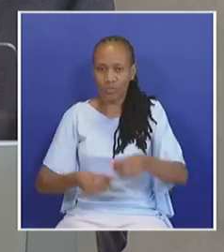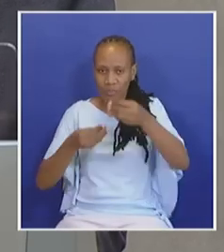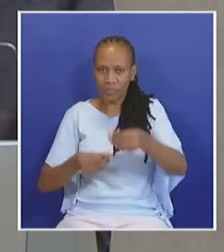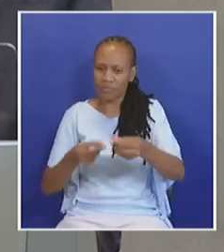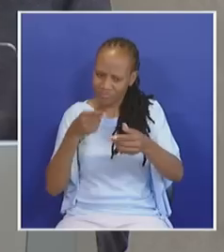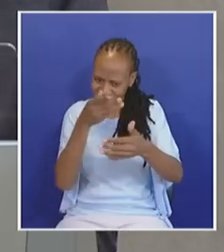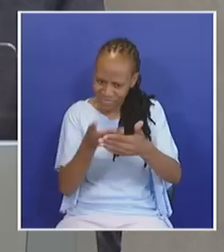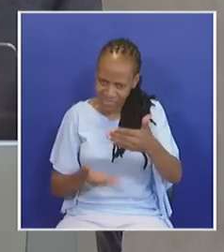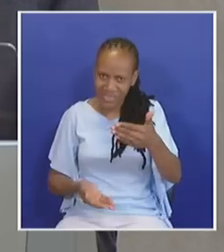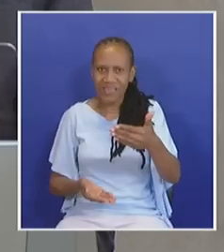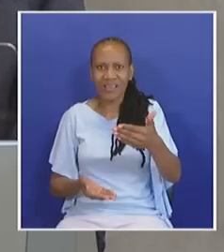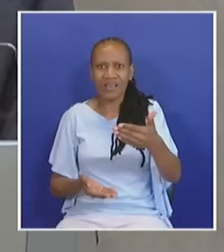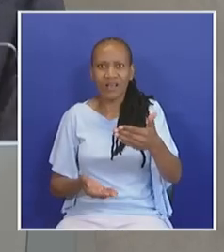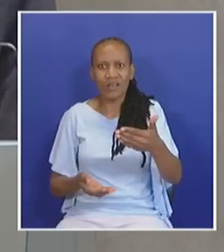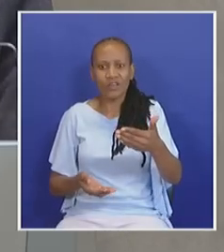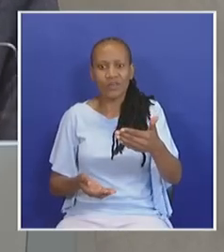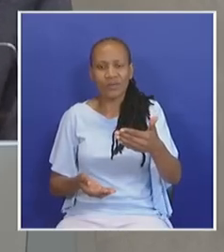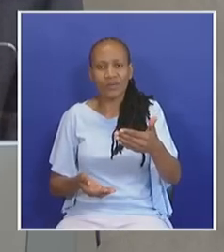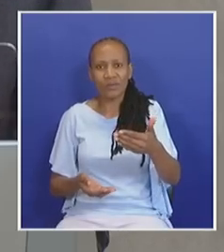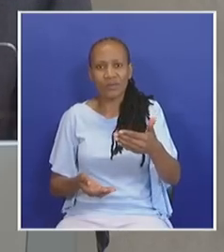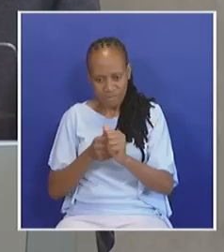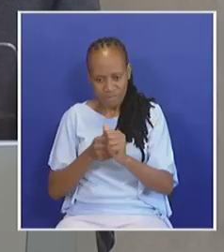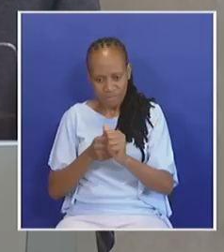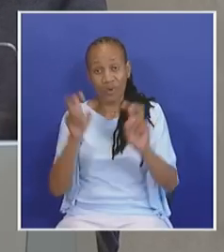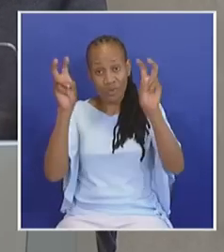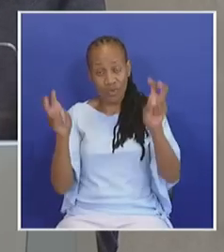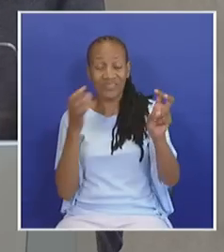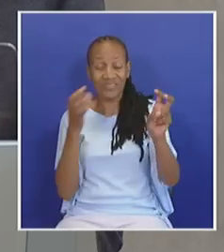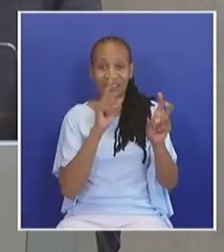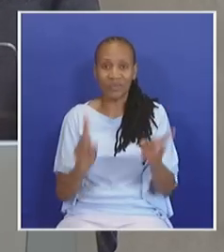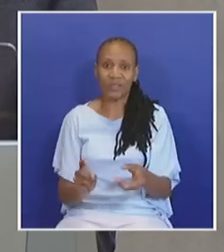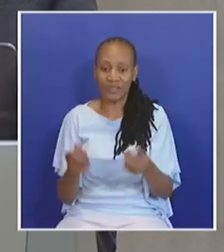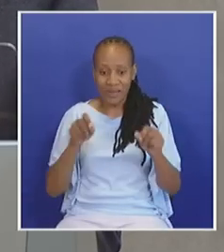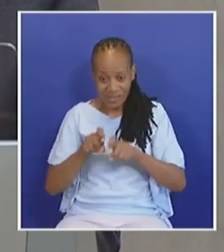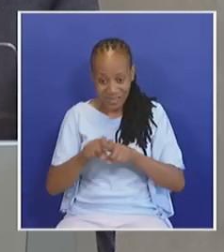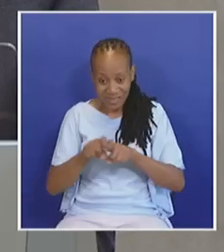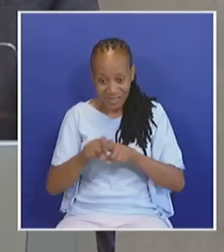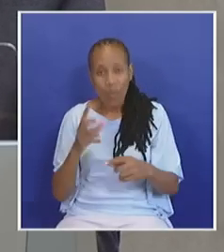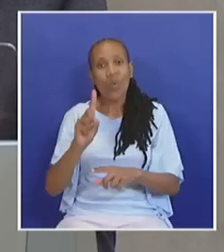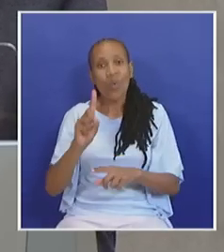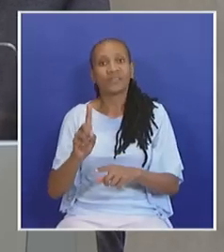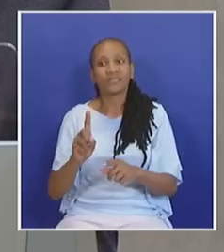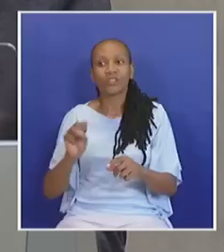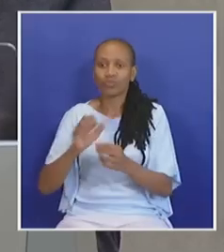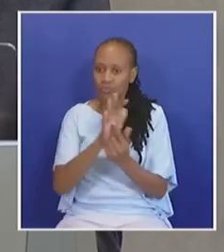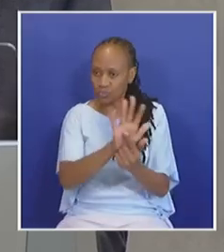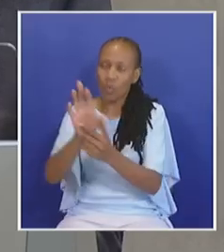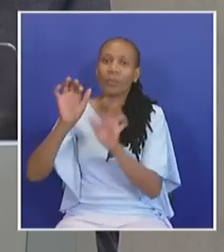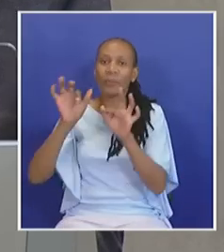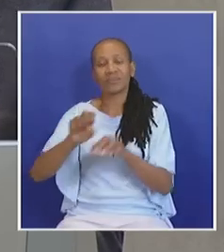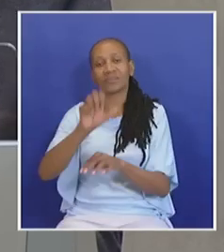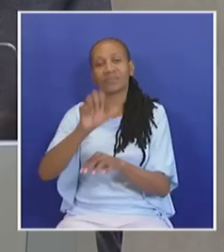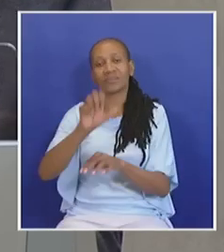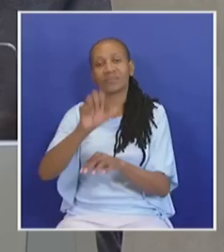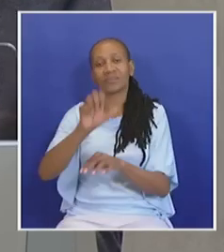contained in our Ready to Govern document. I quote, "Our task now is to rally all South Africans, patriots around which we